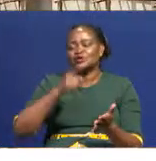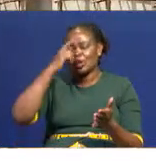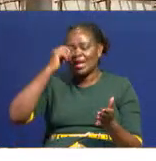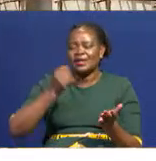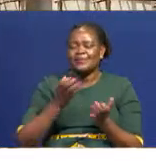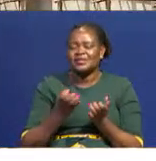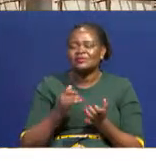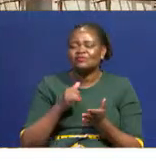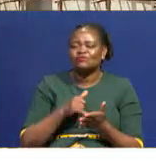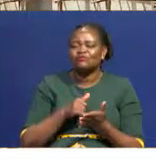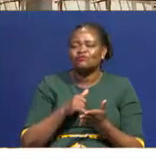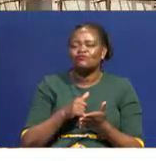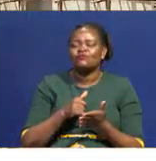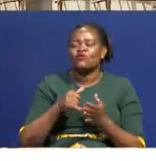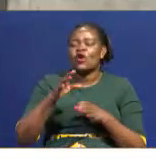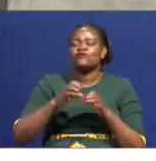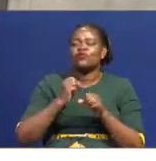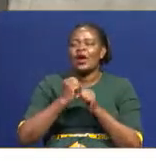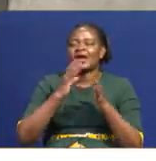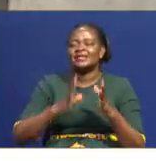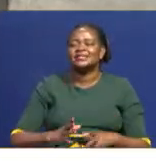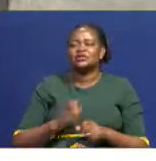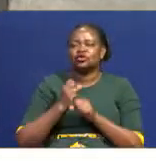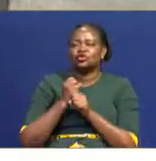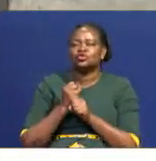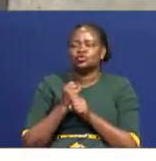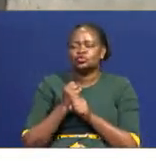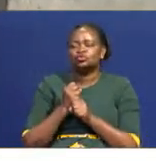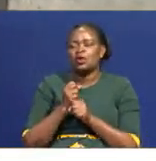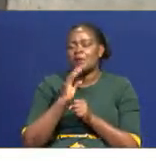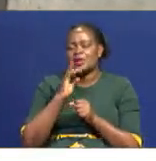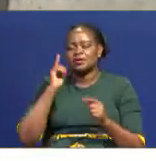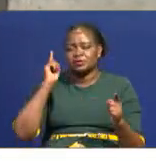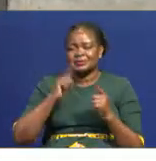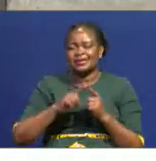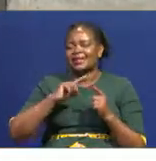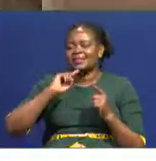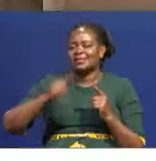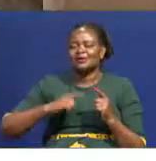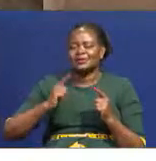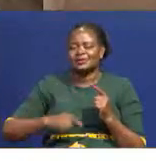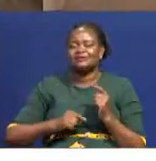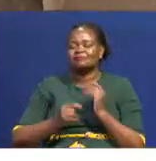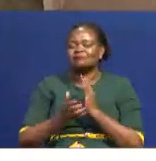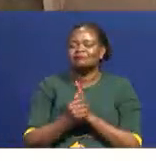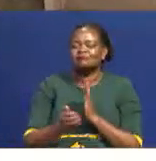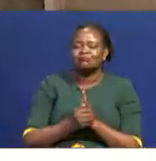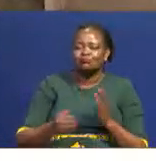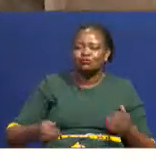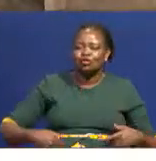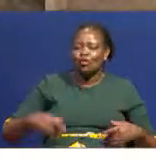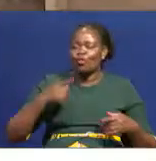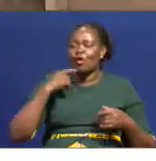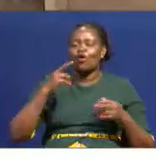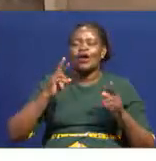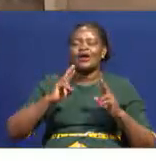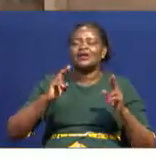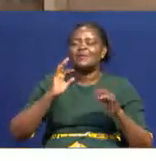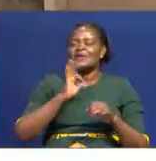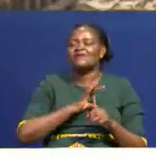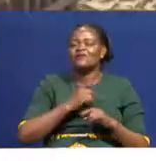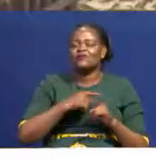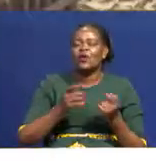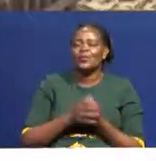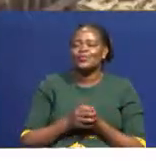Business Inclusivity Craft Workers Association have been targeting thousands of skilled youth who are already benefiting from